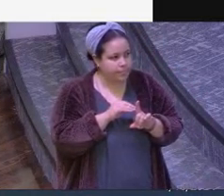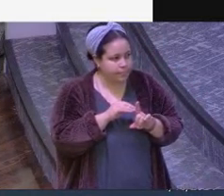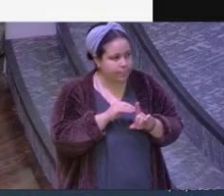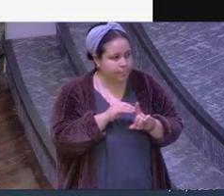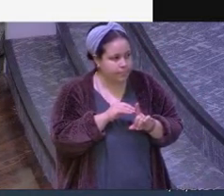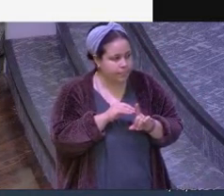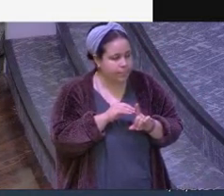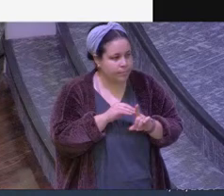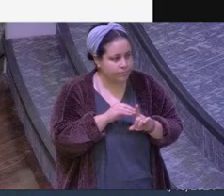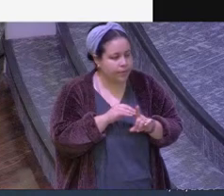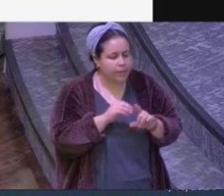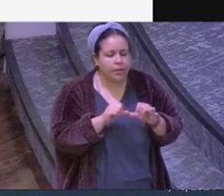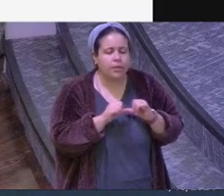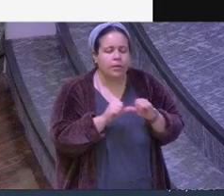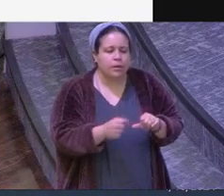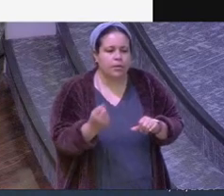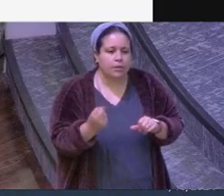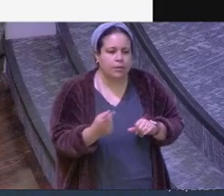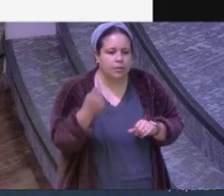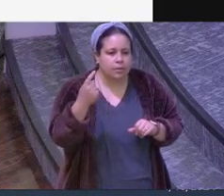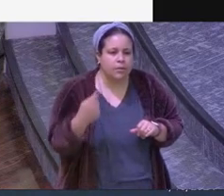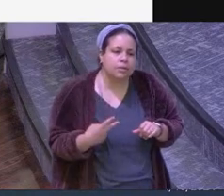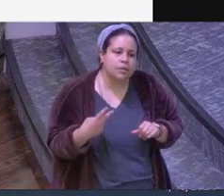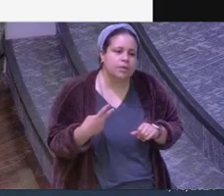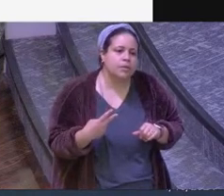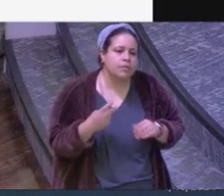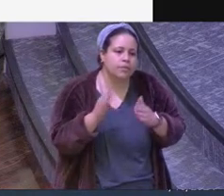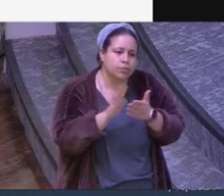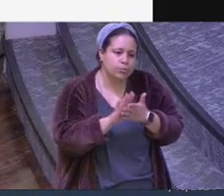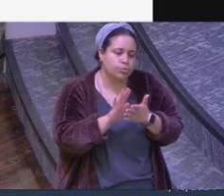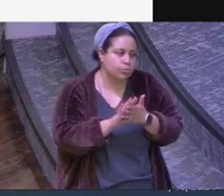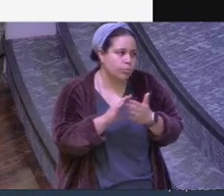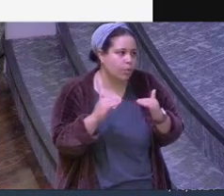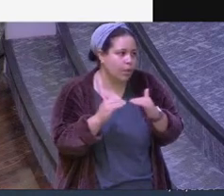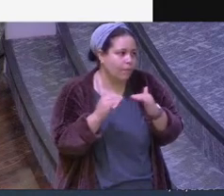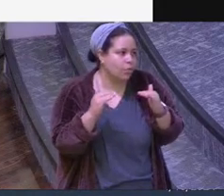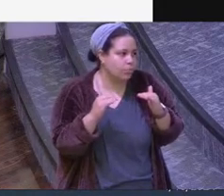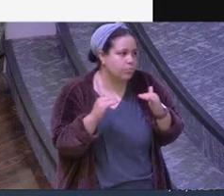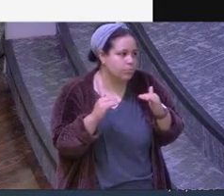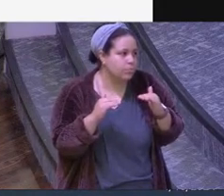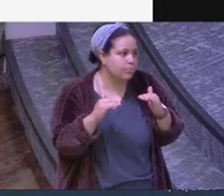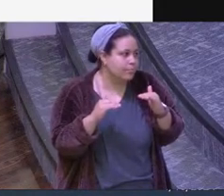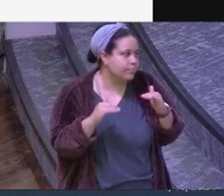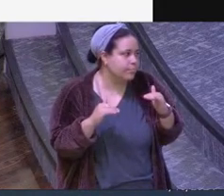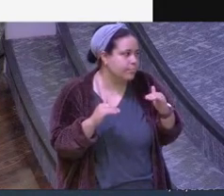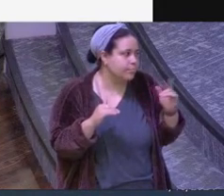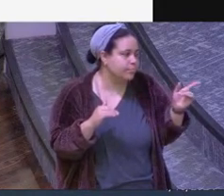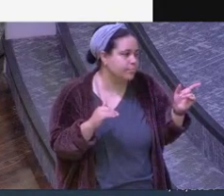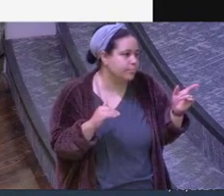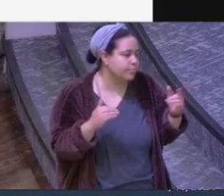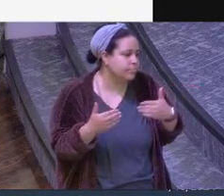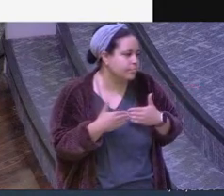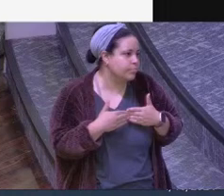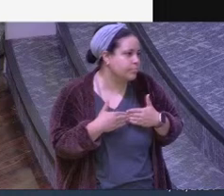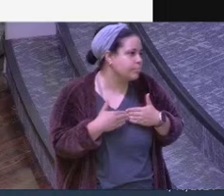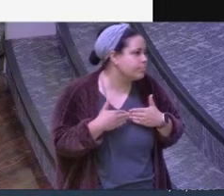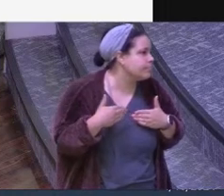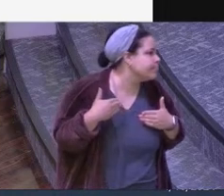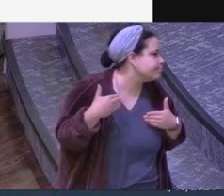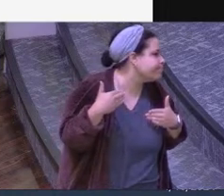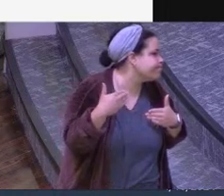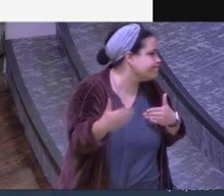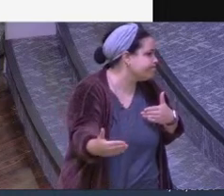to continue 12 and a half of those positions at the school level. The rest of those we did not, you know,